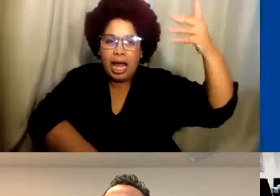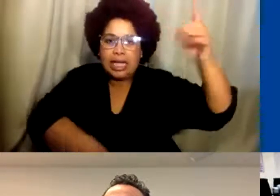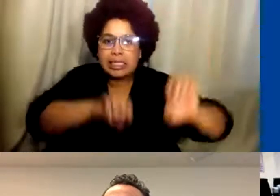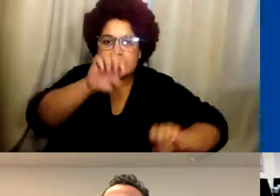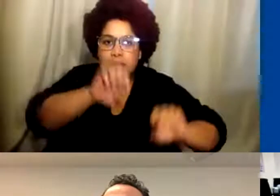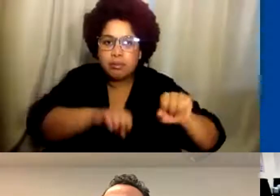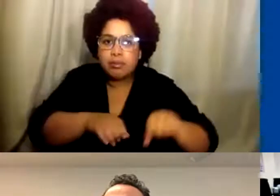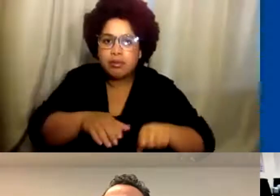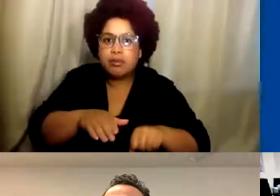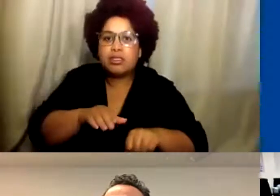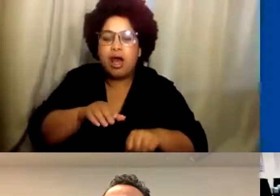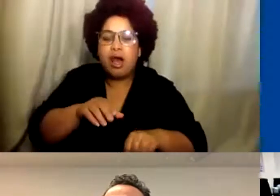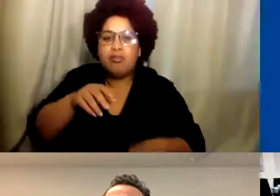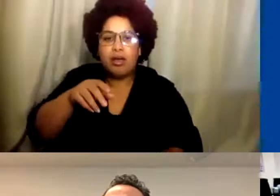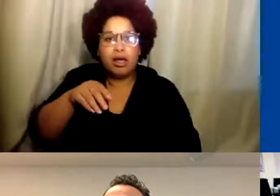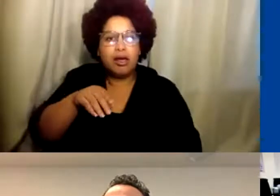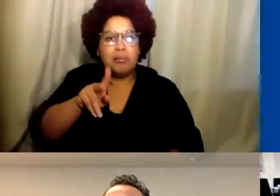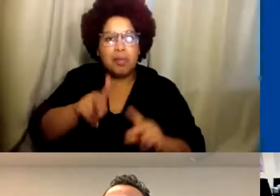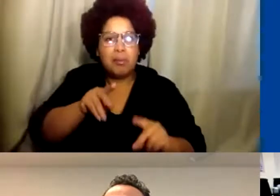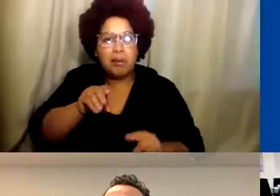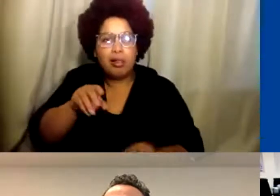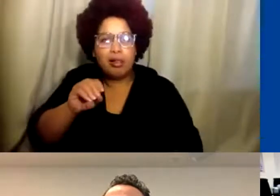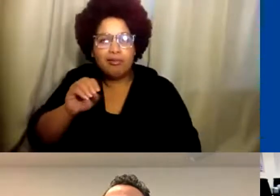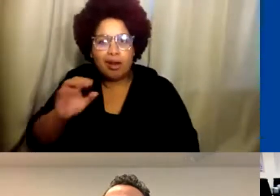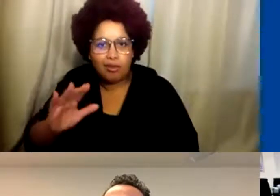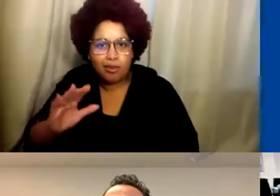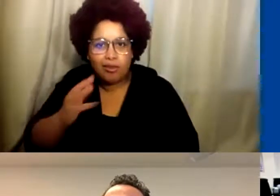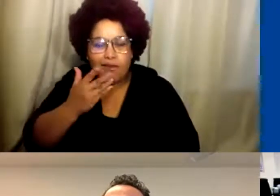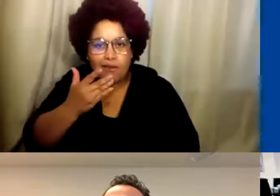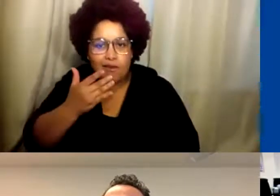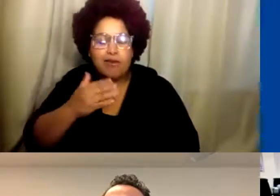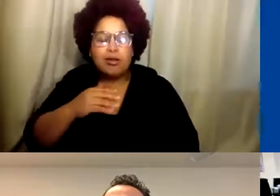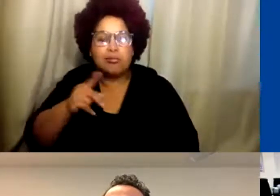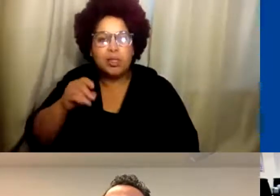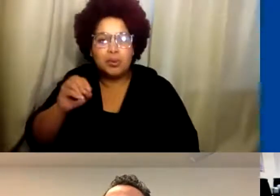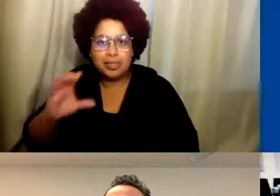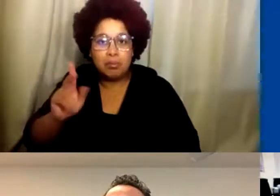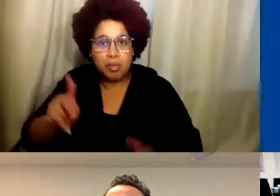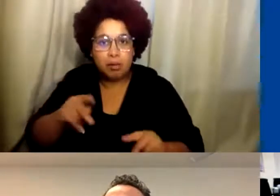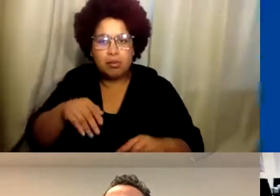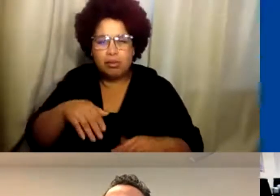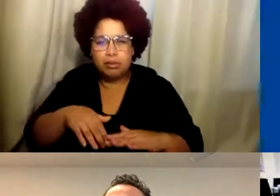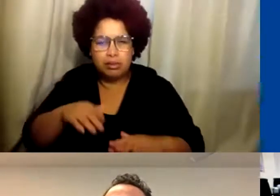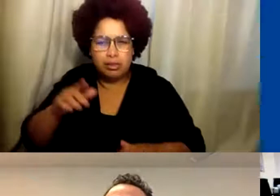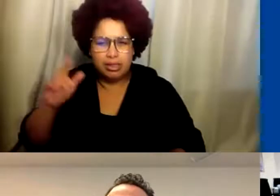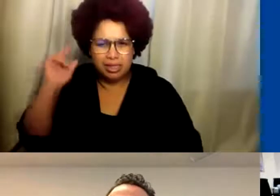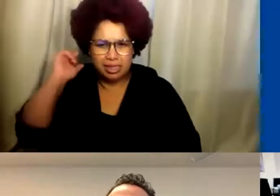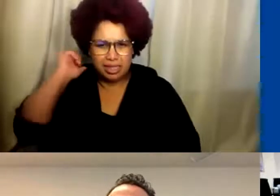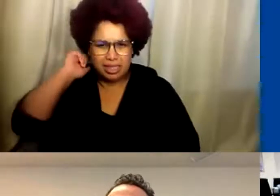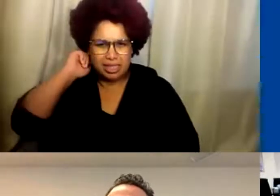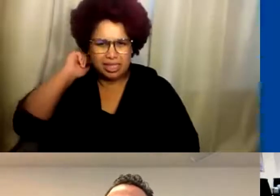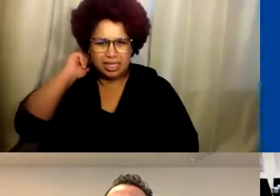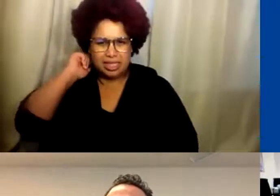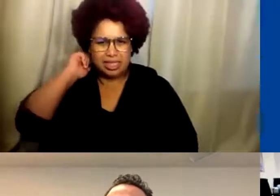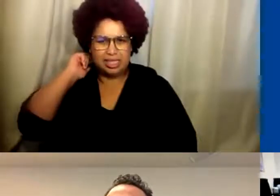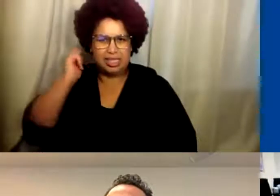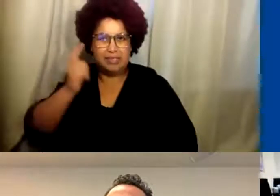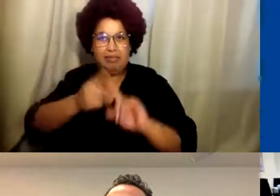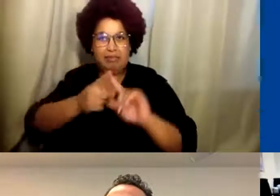on communities of color. And people are coming in sometimes with those fears in the back of their head, especially if it's something coming from the